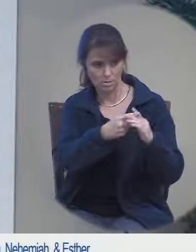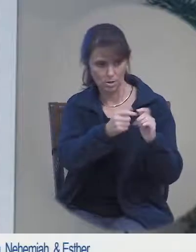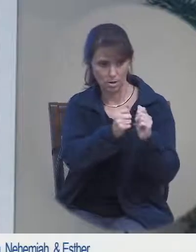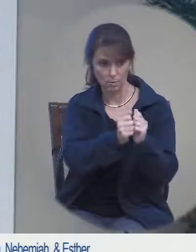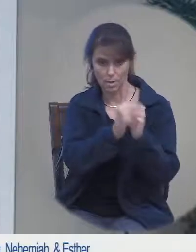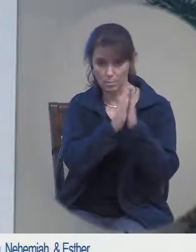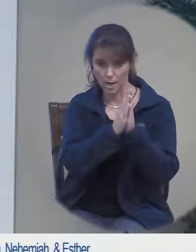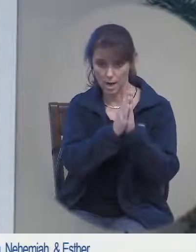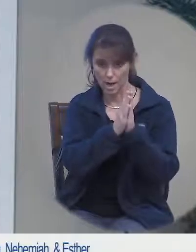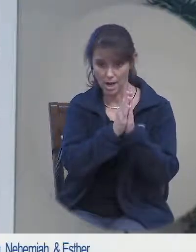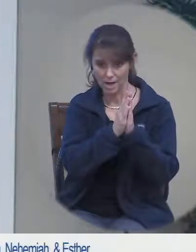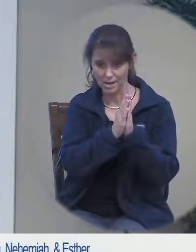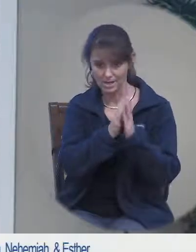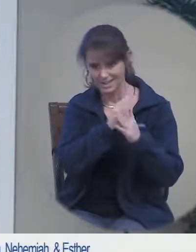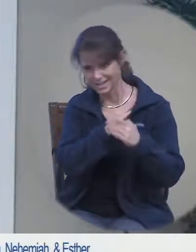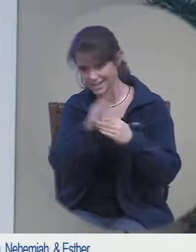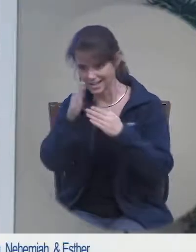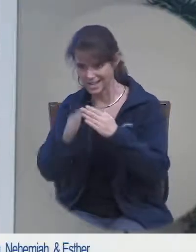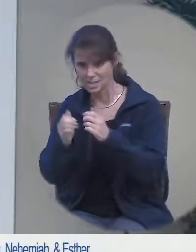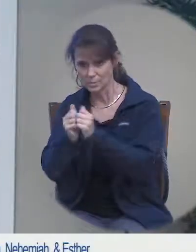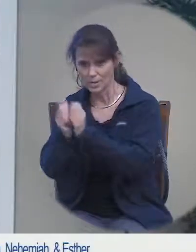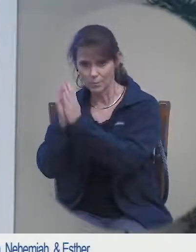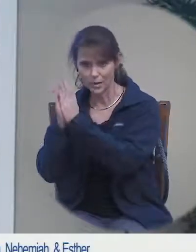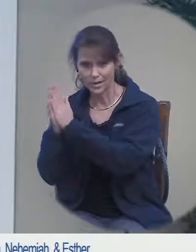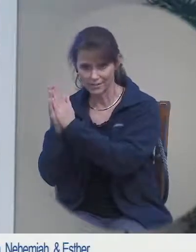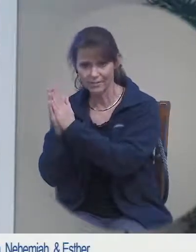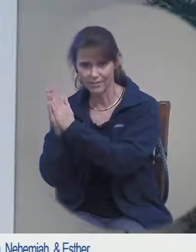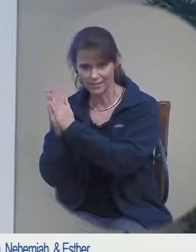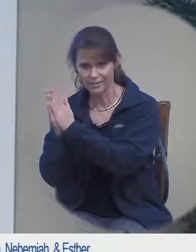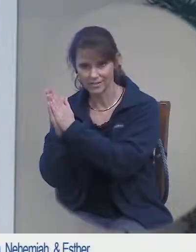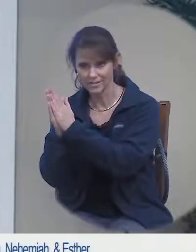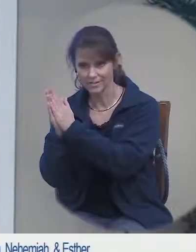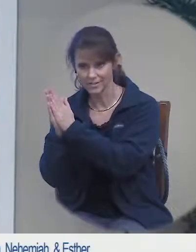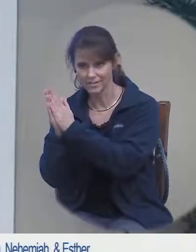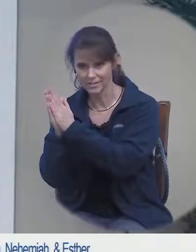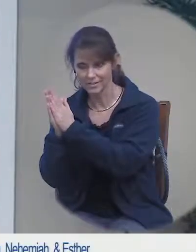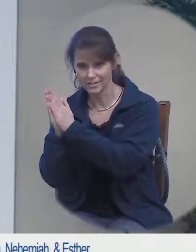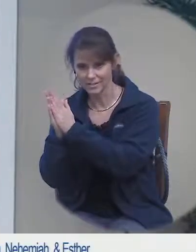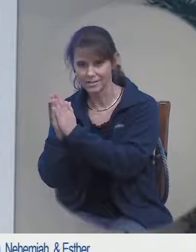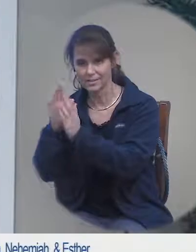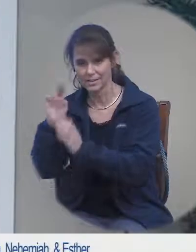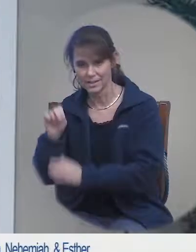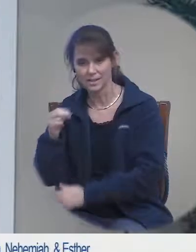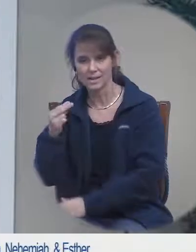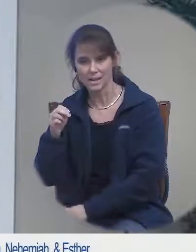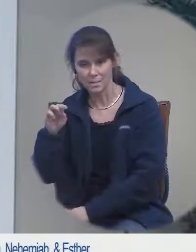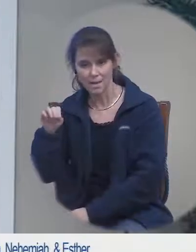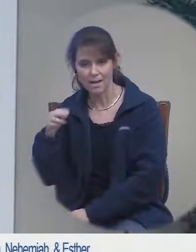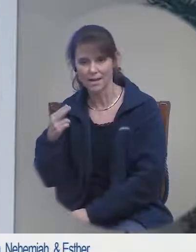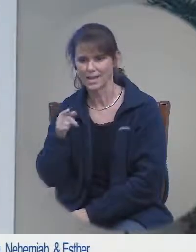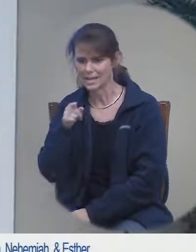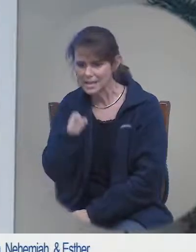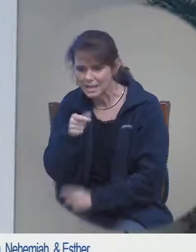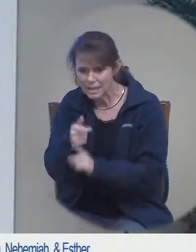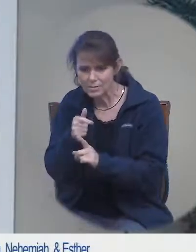is so much of our study, even the study that I lead us in, was on Nehemiah and his planning and his